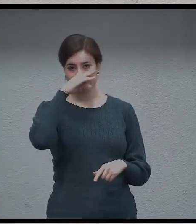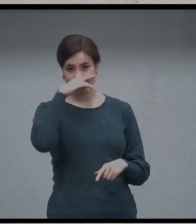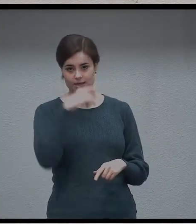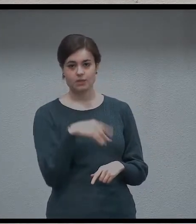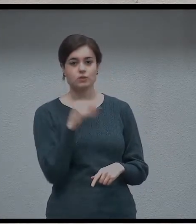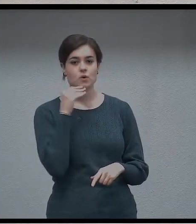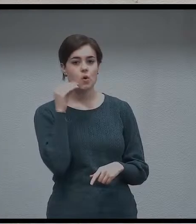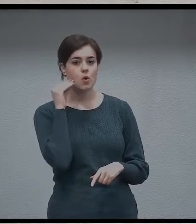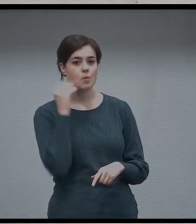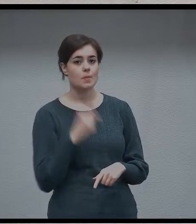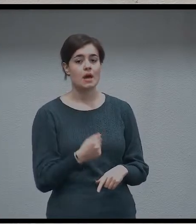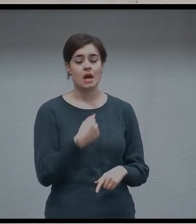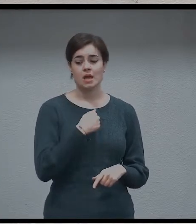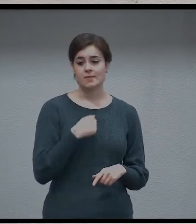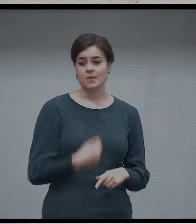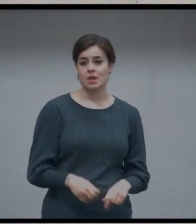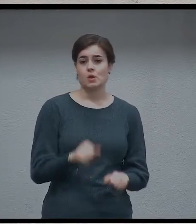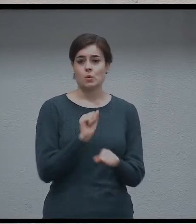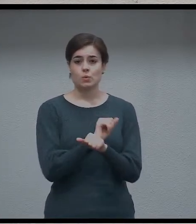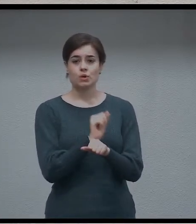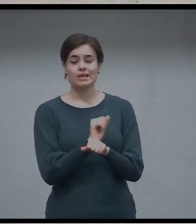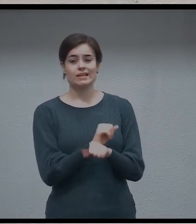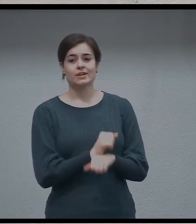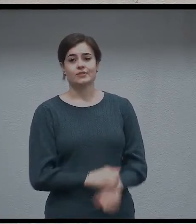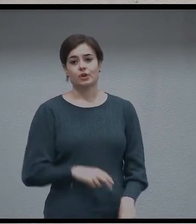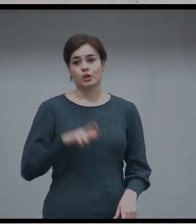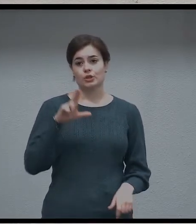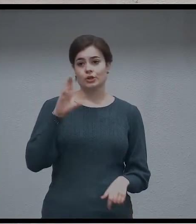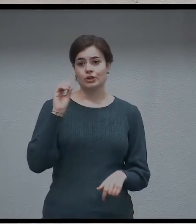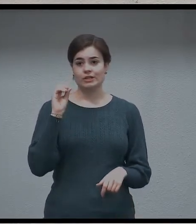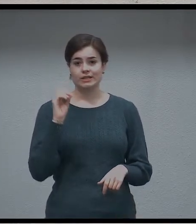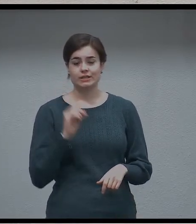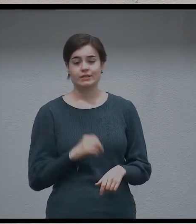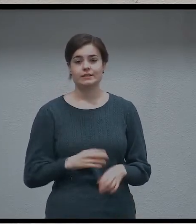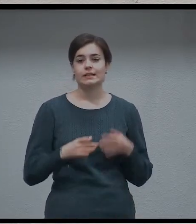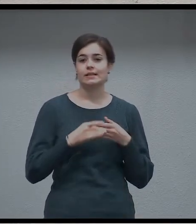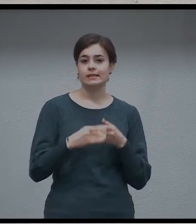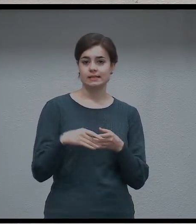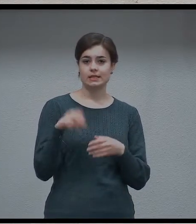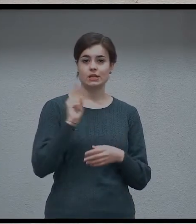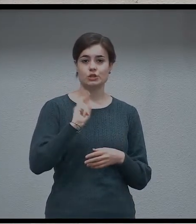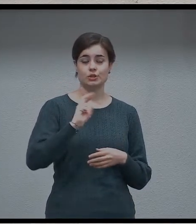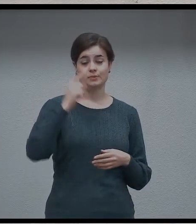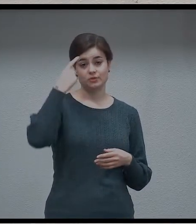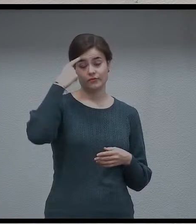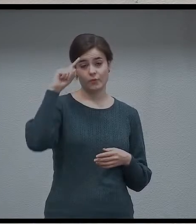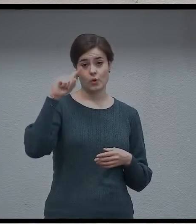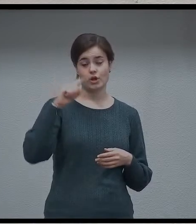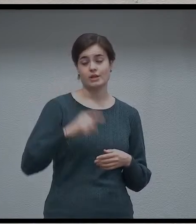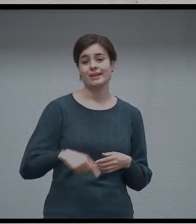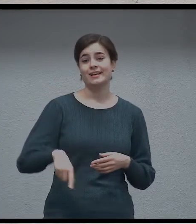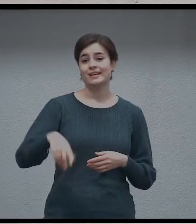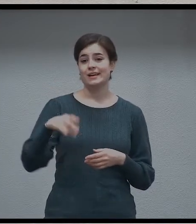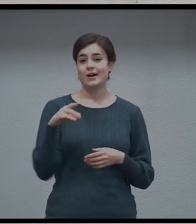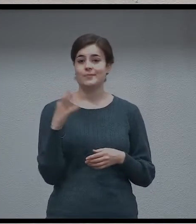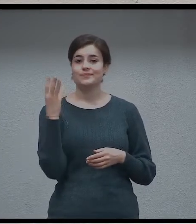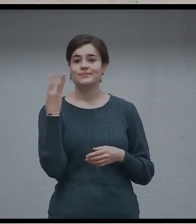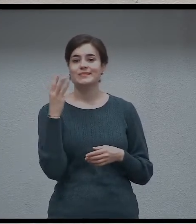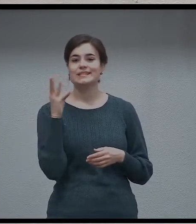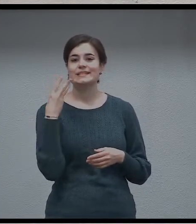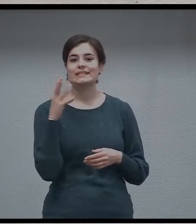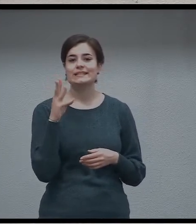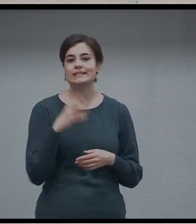30 years and been leading trips down there for 16. And I can tell you without any hesitation, this